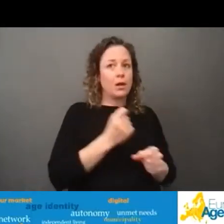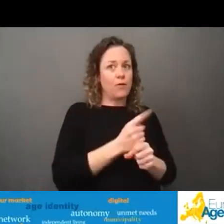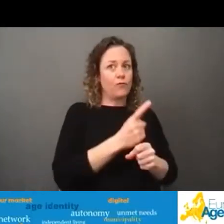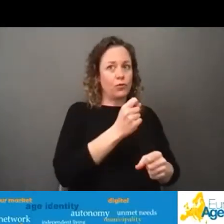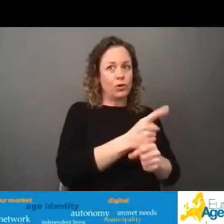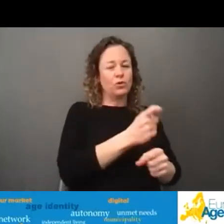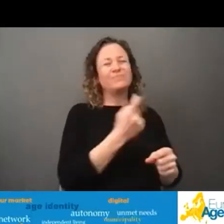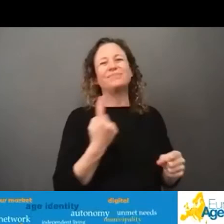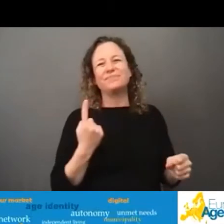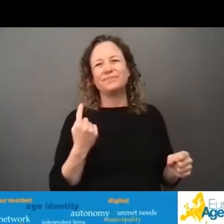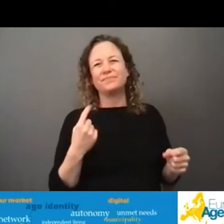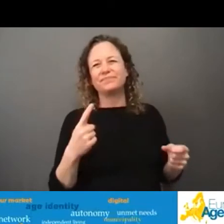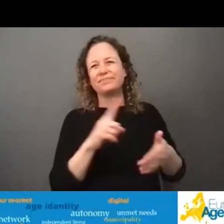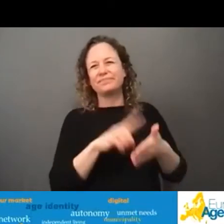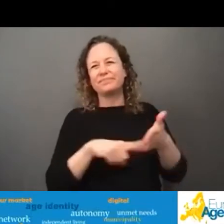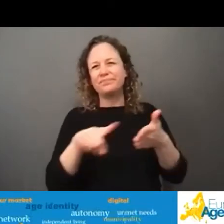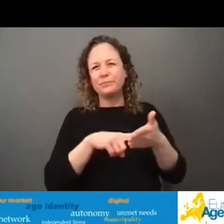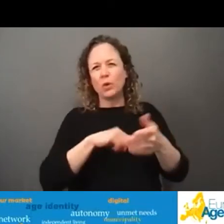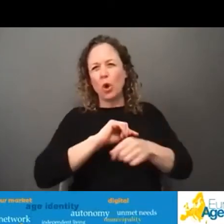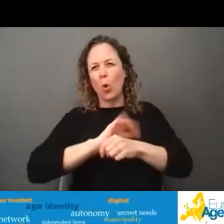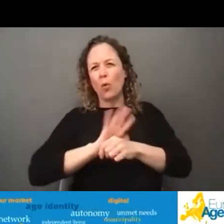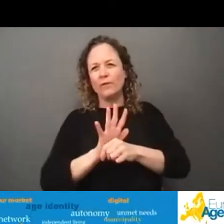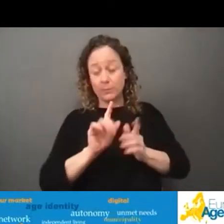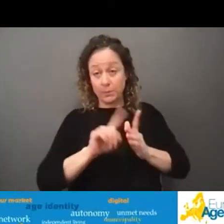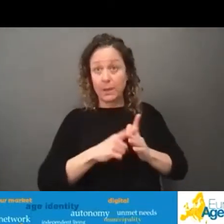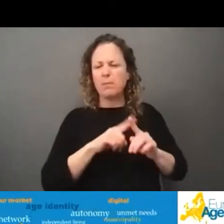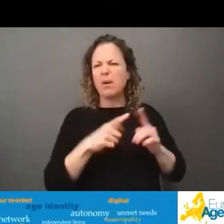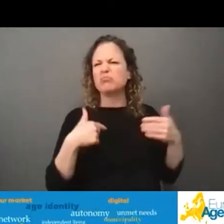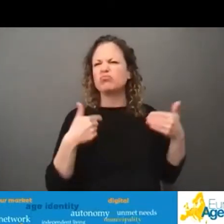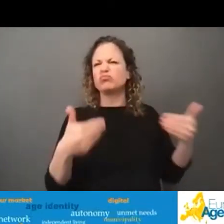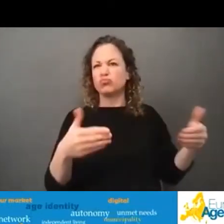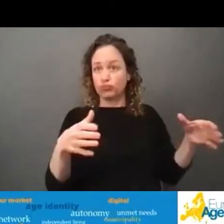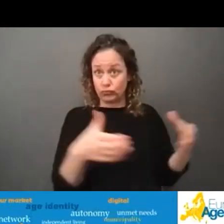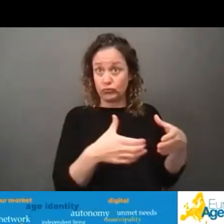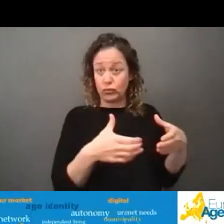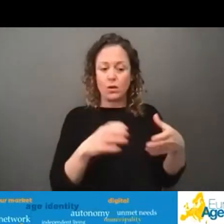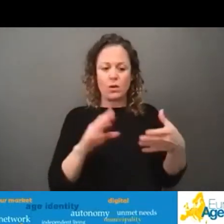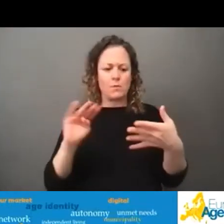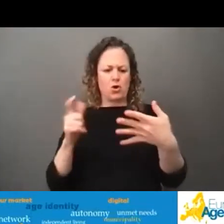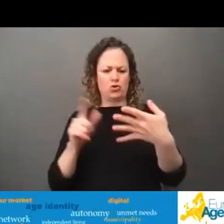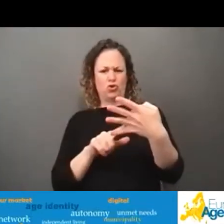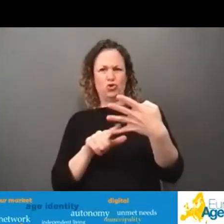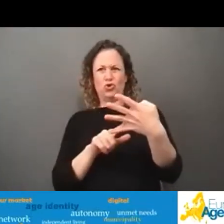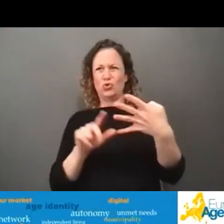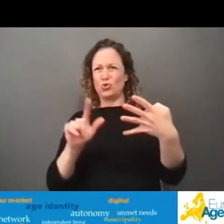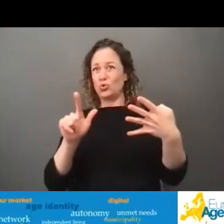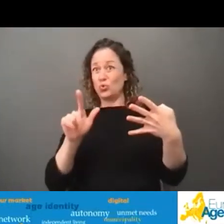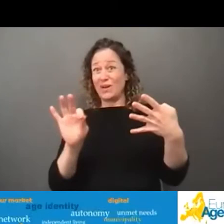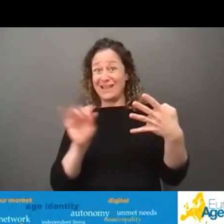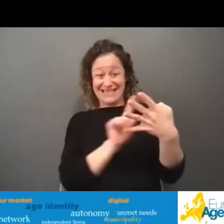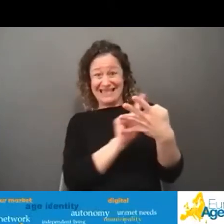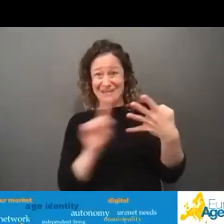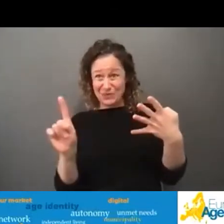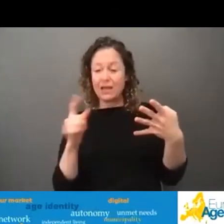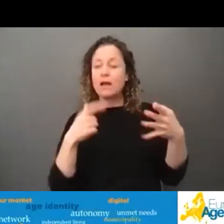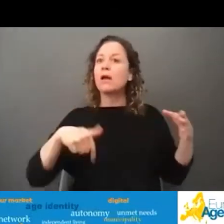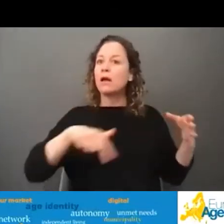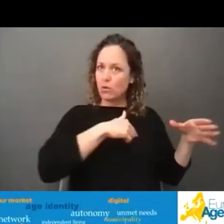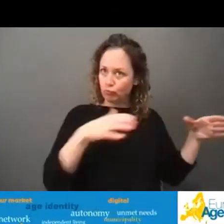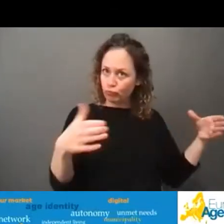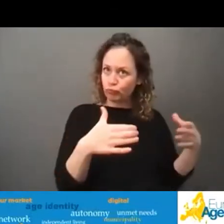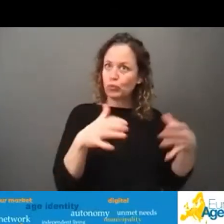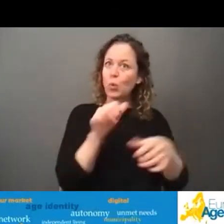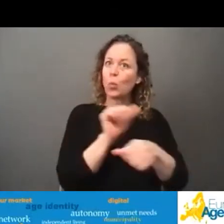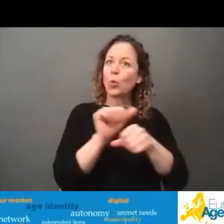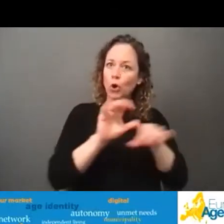the COVID. This year we're meeting, and it'll be on the week of March 29th. So there's a lot of discussion globally